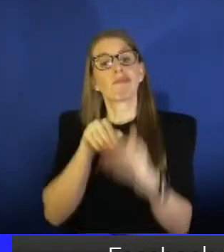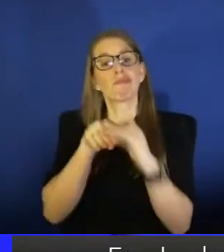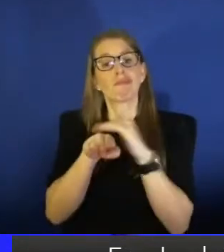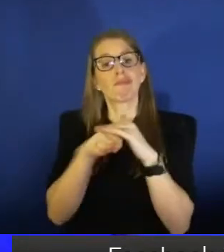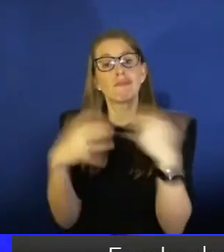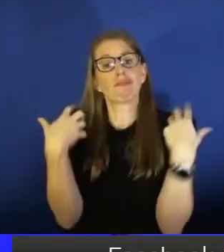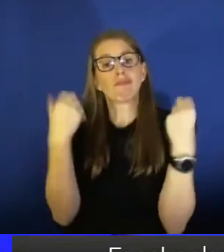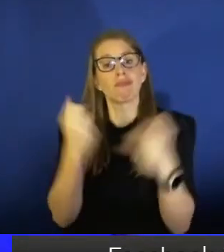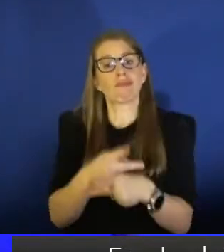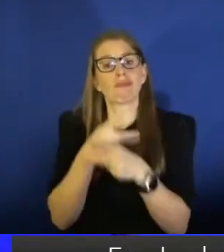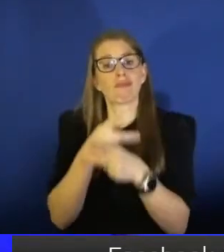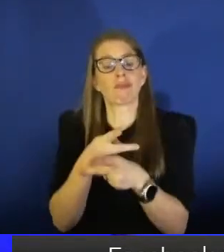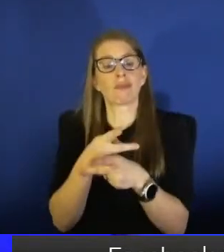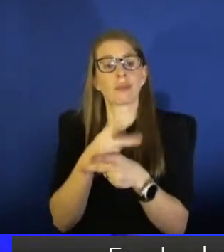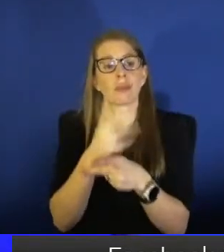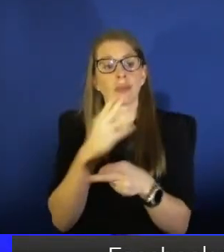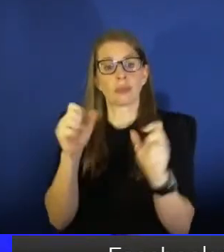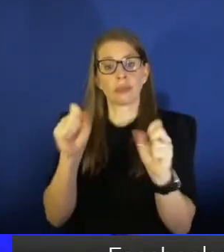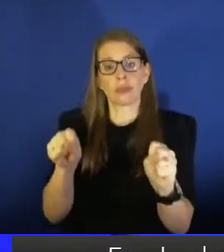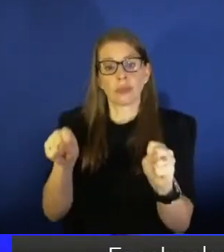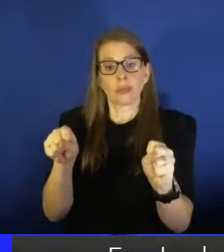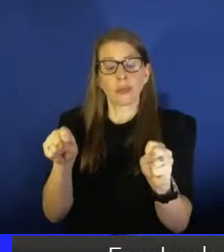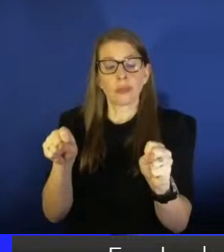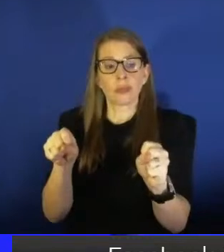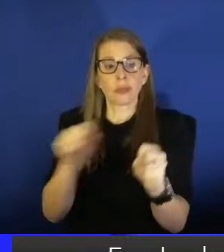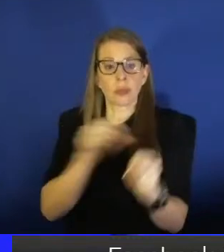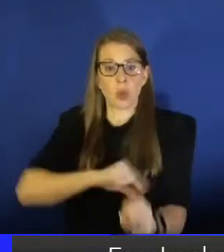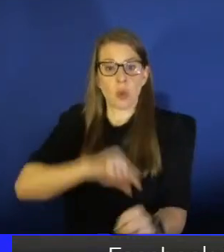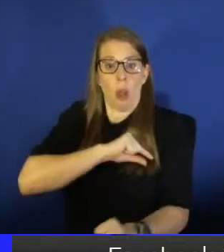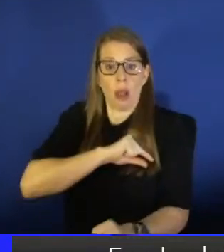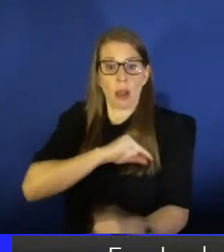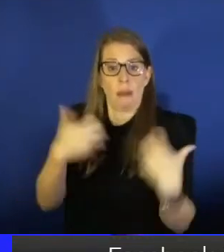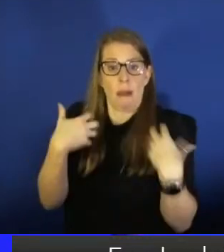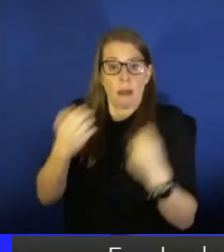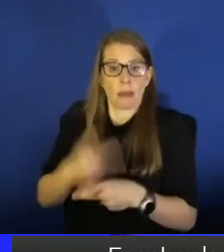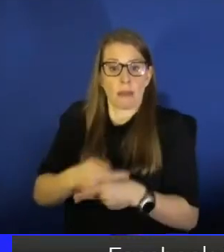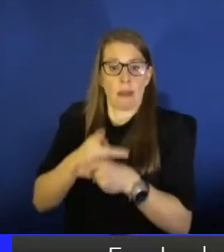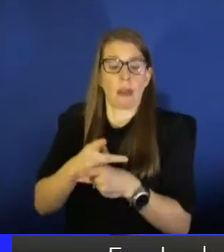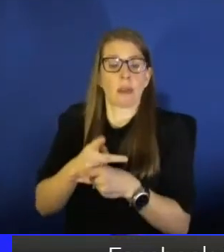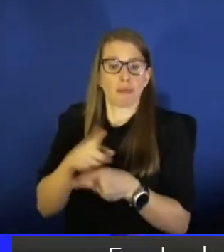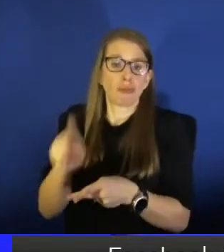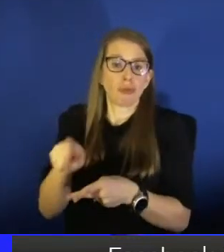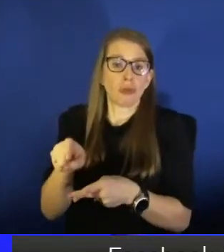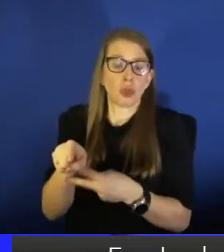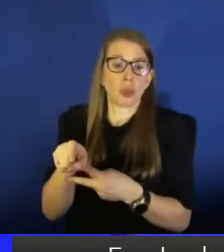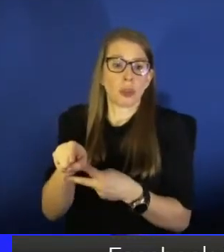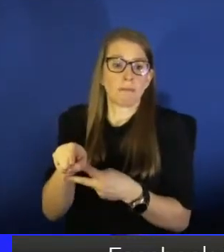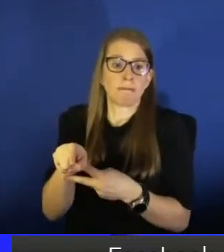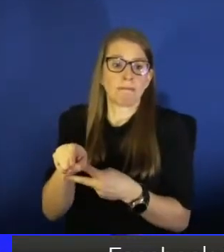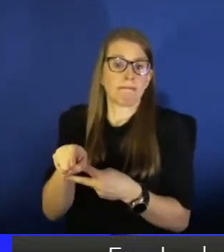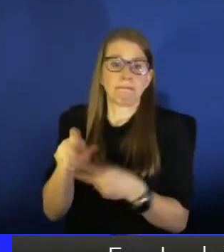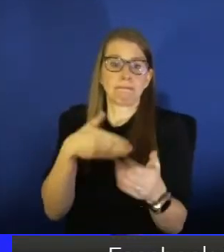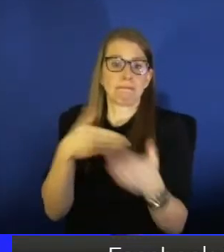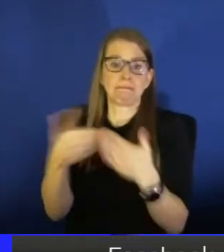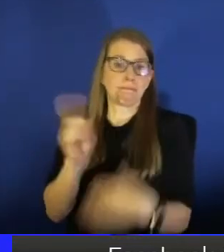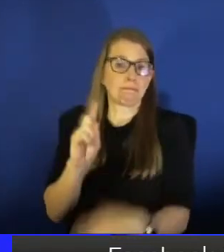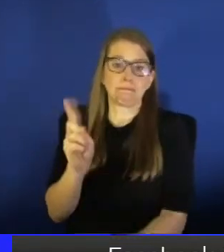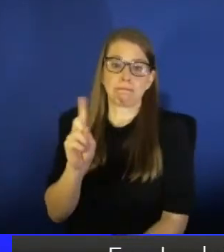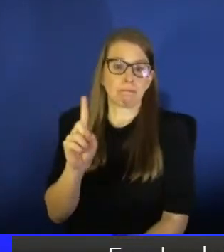and being able to have quality healthcare, should be no matter where your zip code